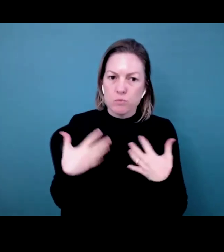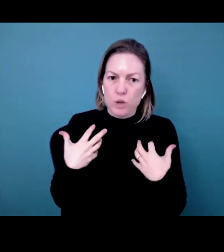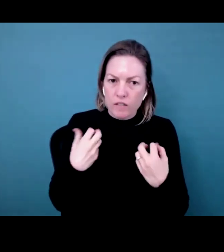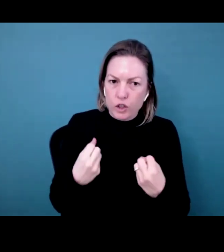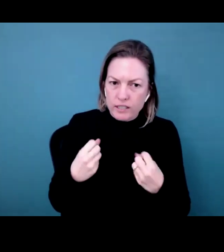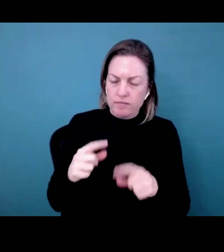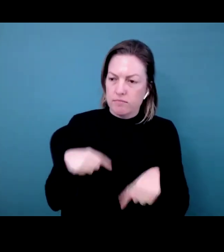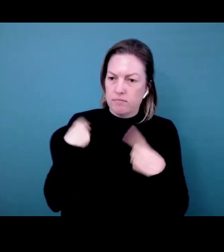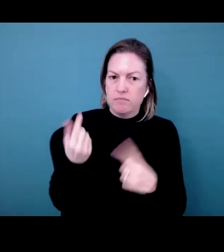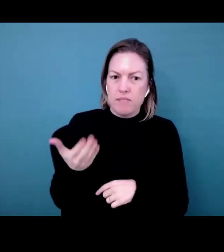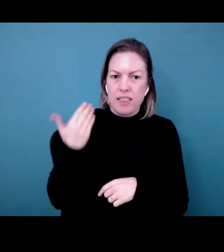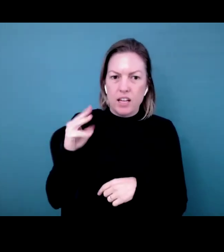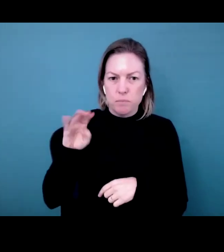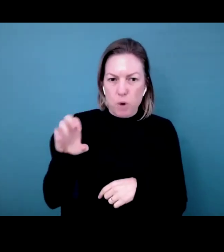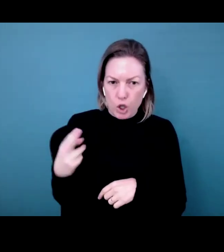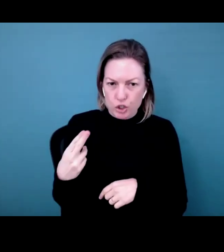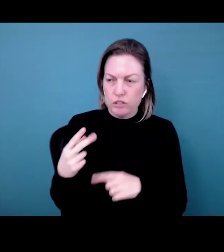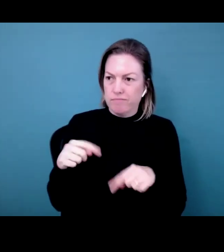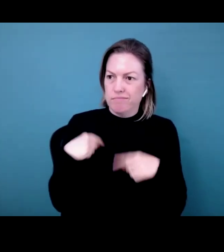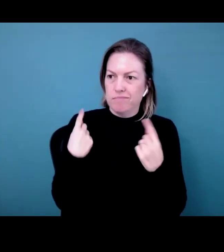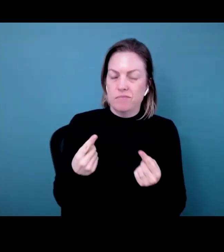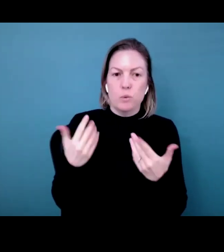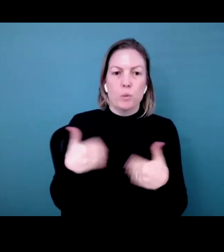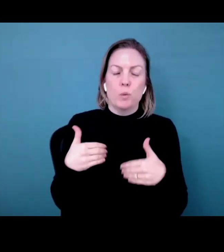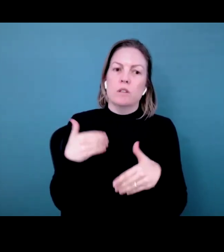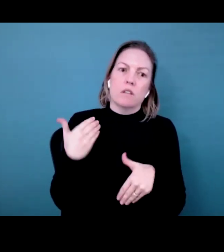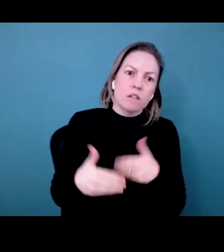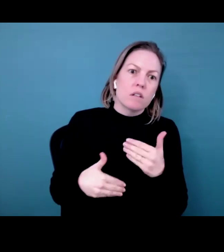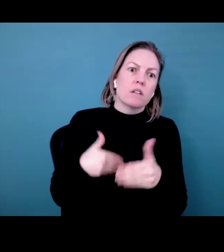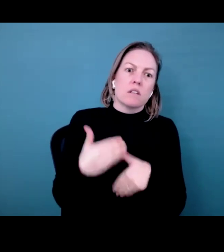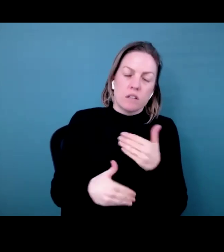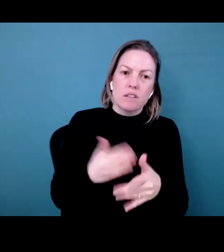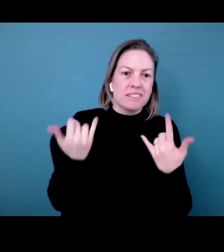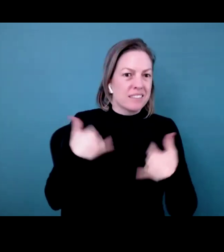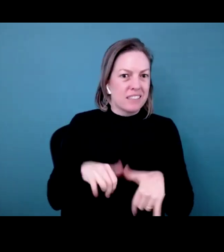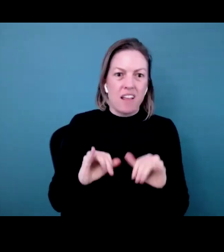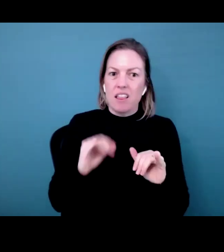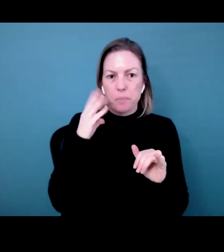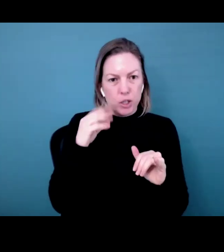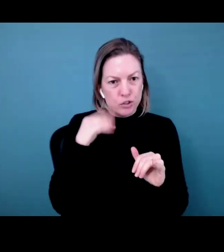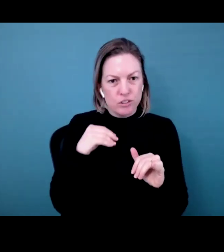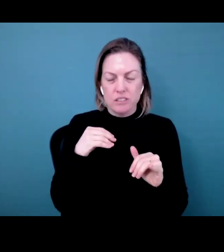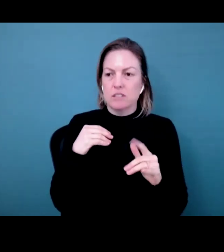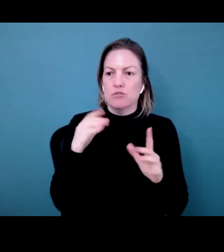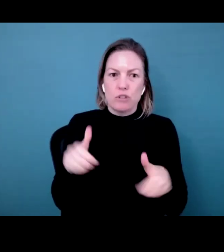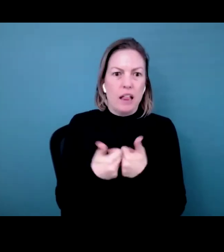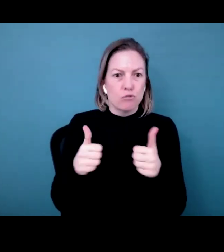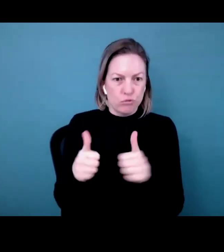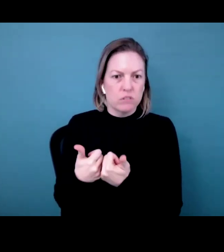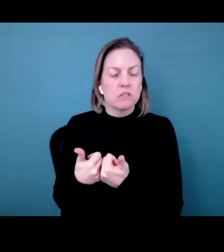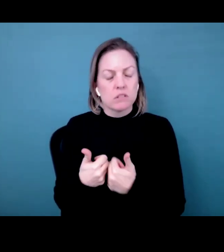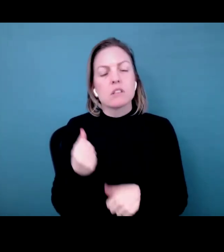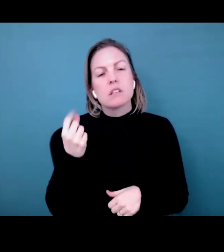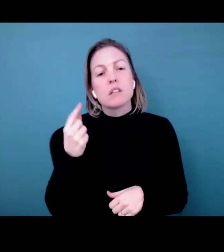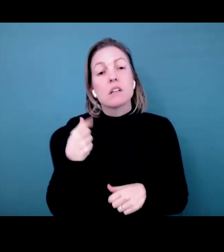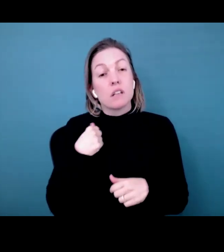March. And it's been a long journey, and we are still on it. But I'm going to jump back. If you like,